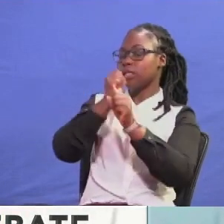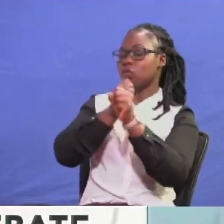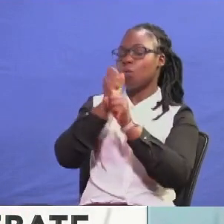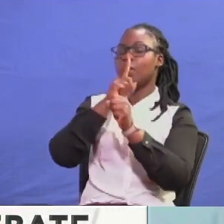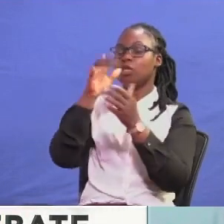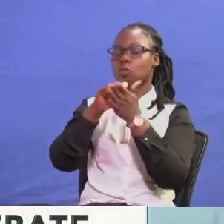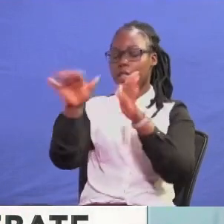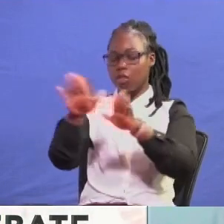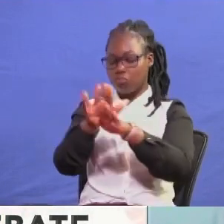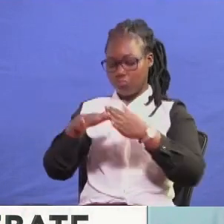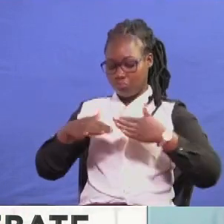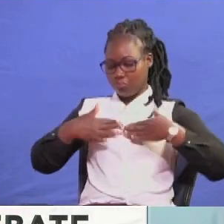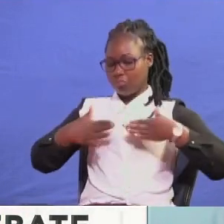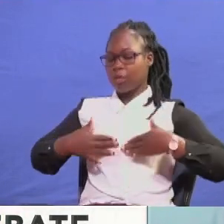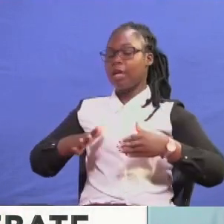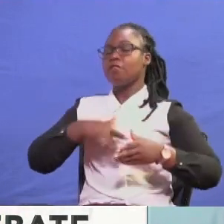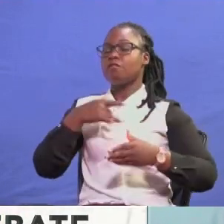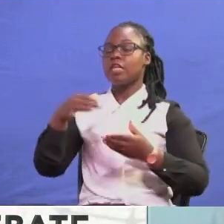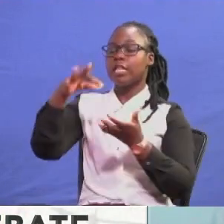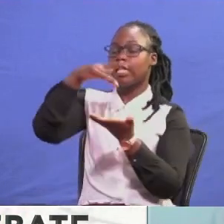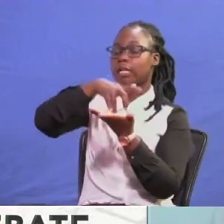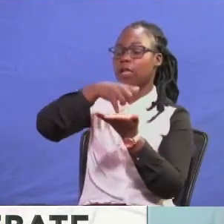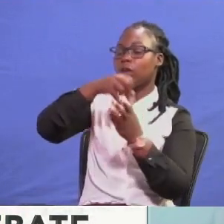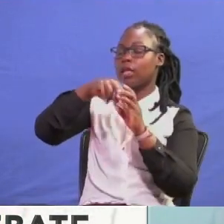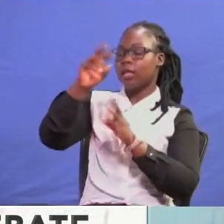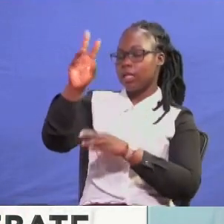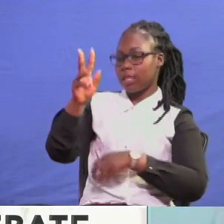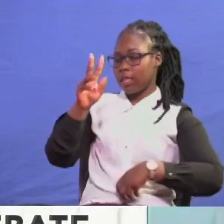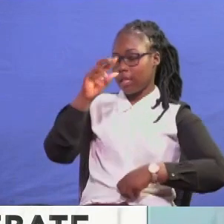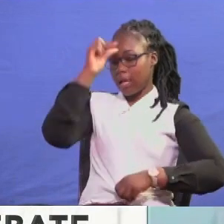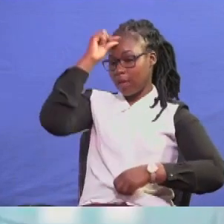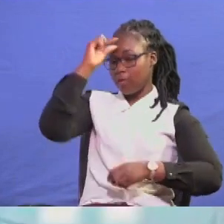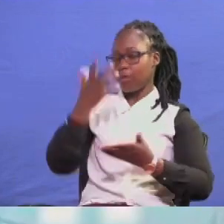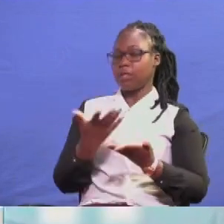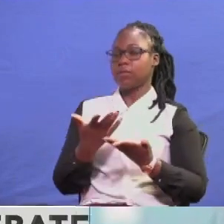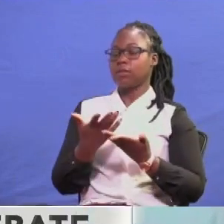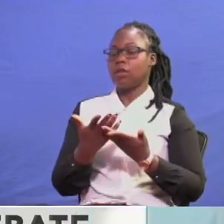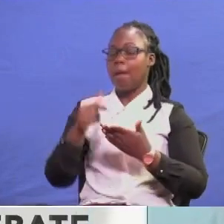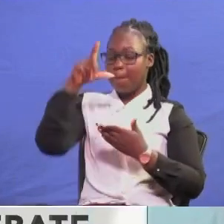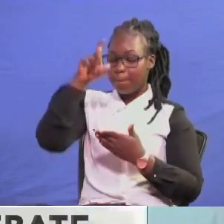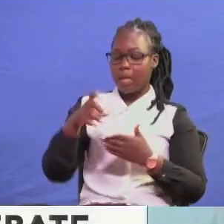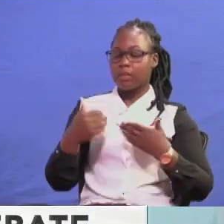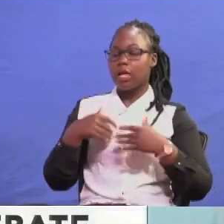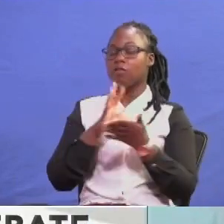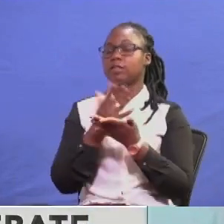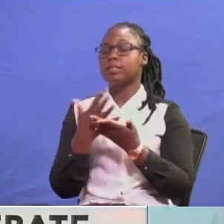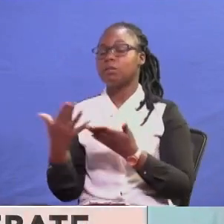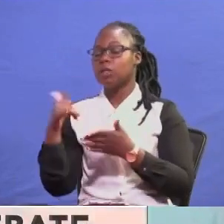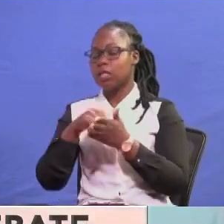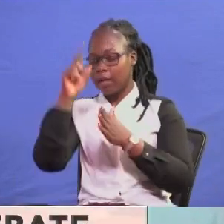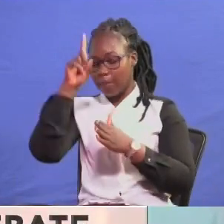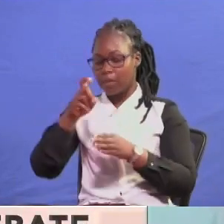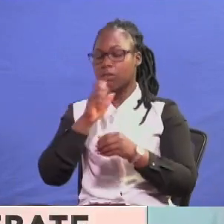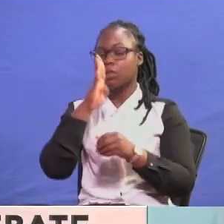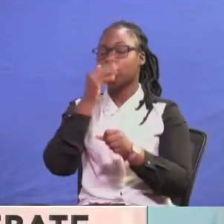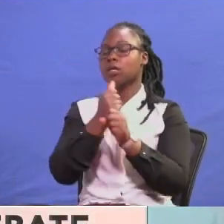everybody feels included in the government, including the opposition, as it were in the previous government, there must be something that has to be done to the